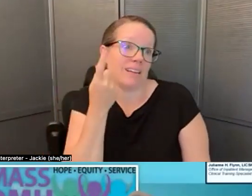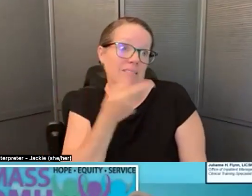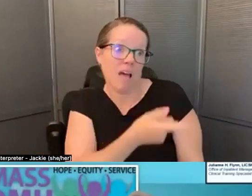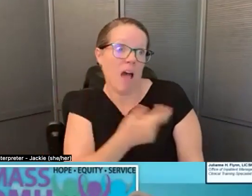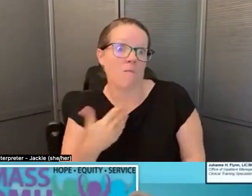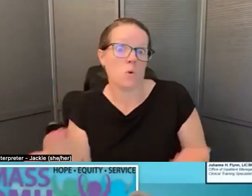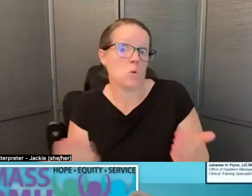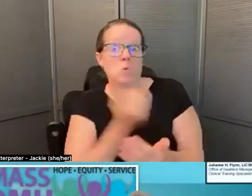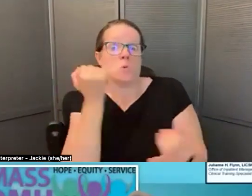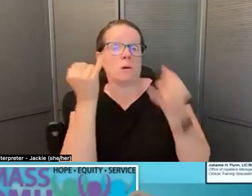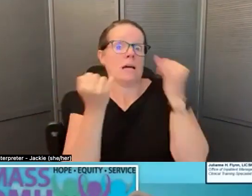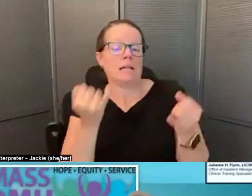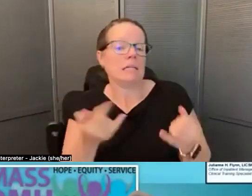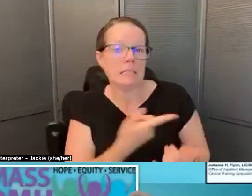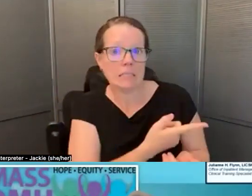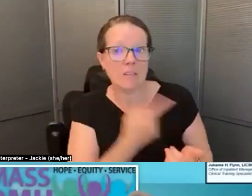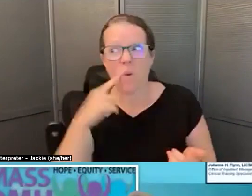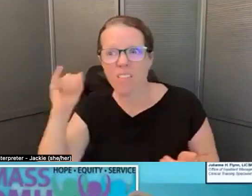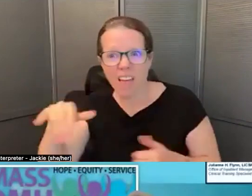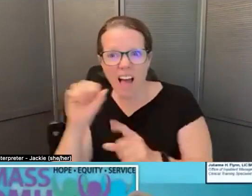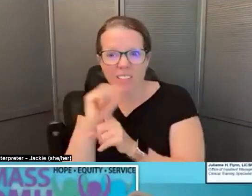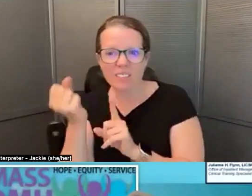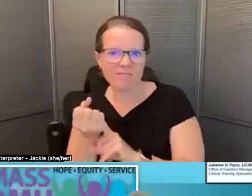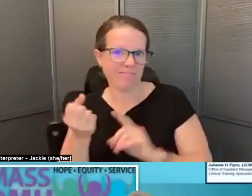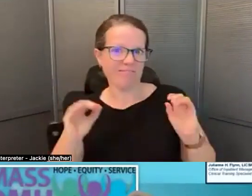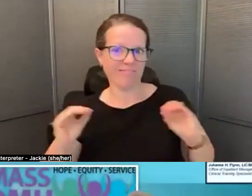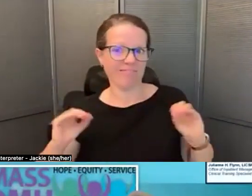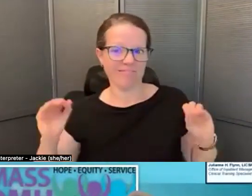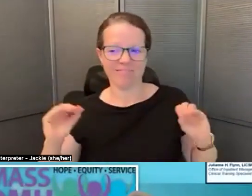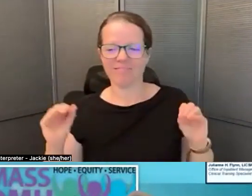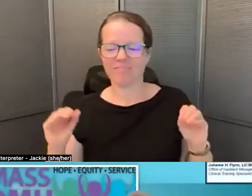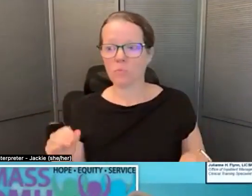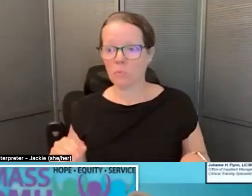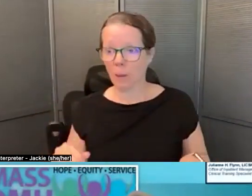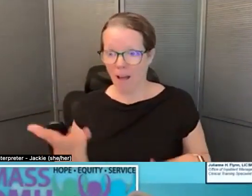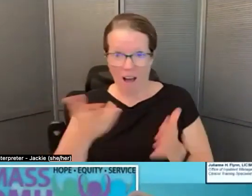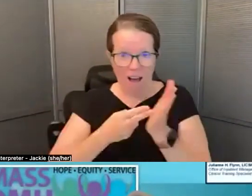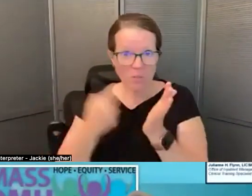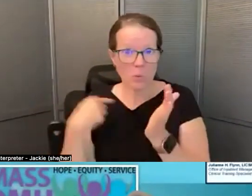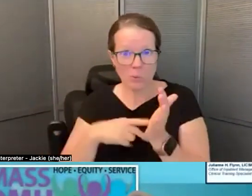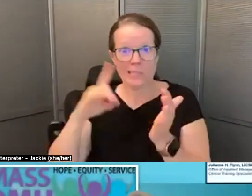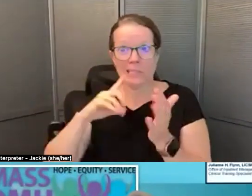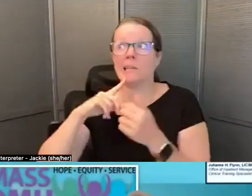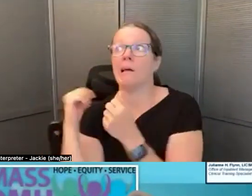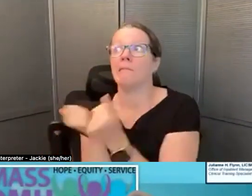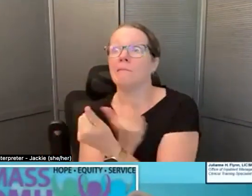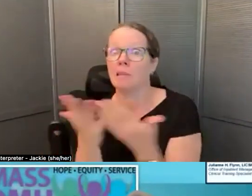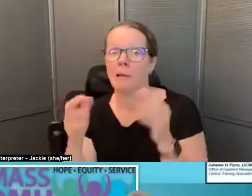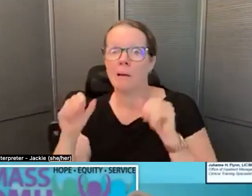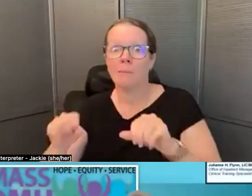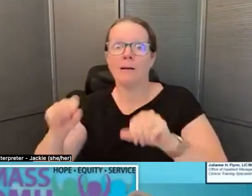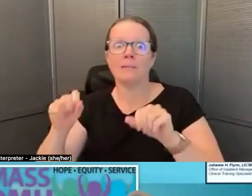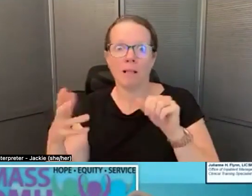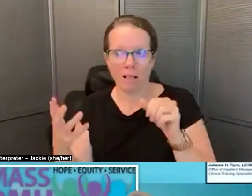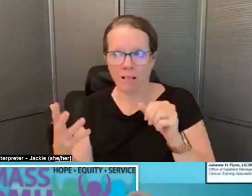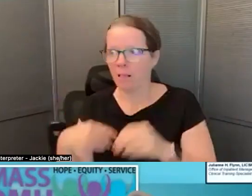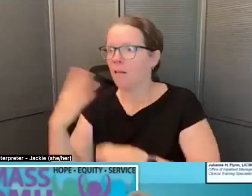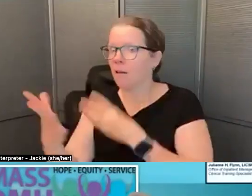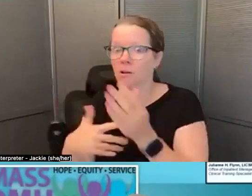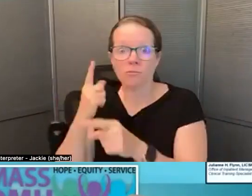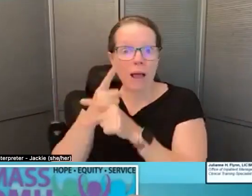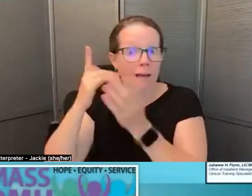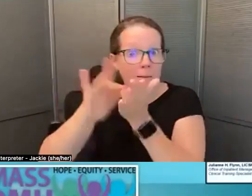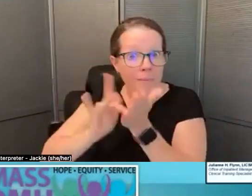with this particular case, because we were, I don't want to say check the boxes, but we were doing everything we were supposed to do, like providing the right